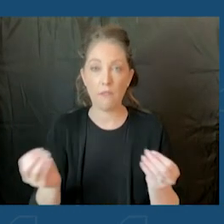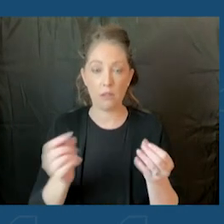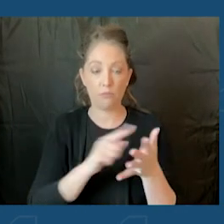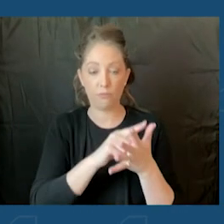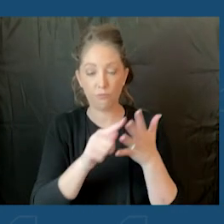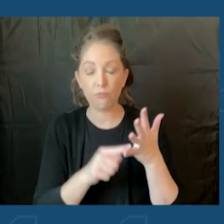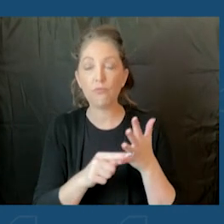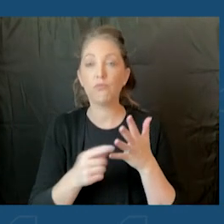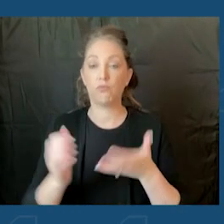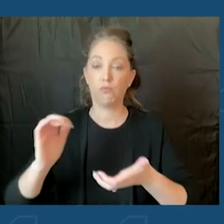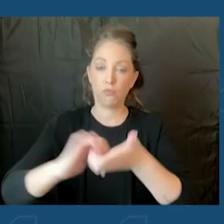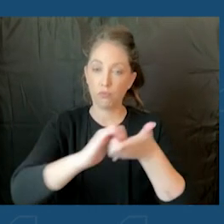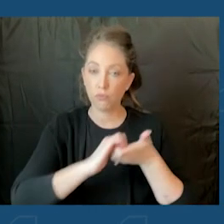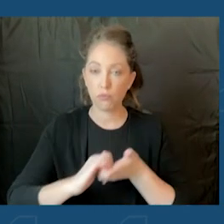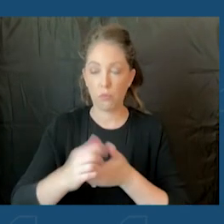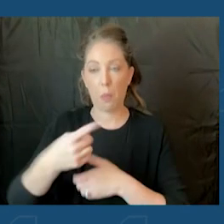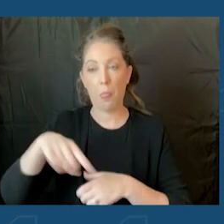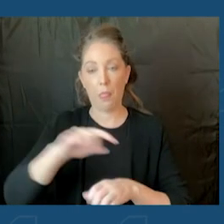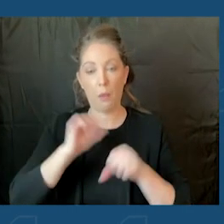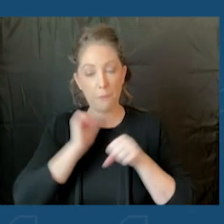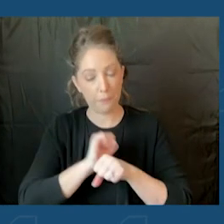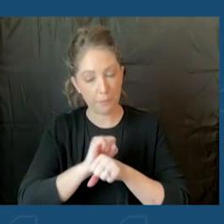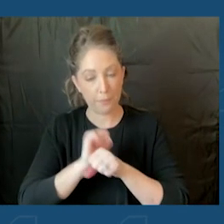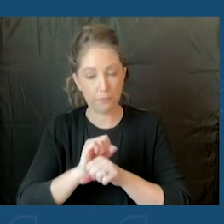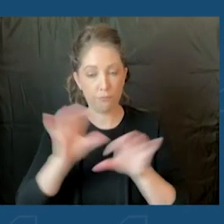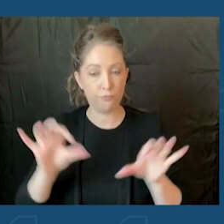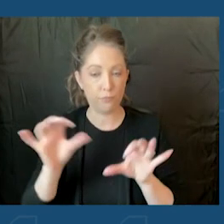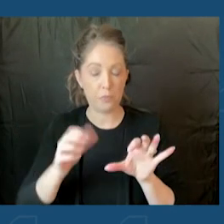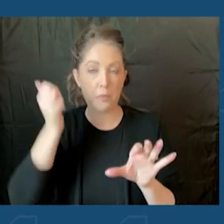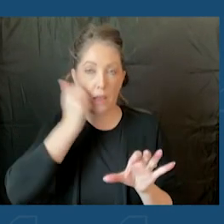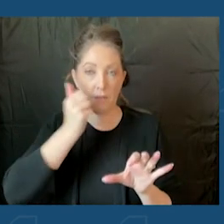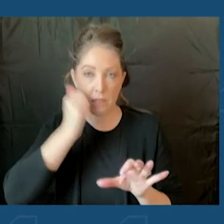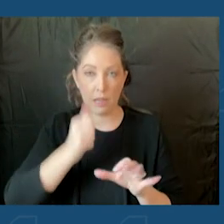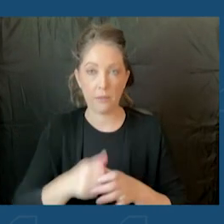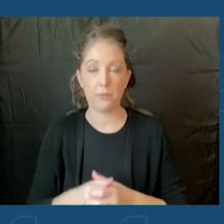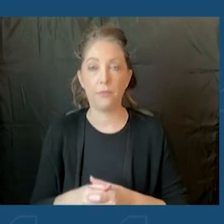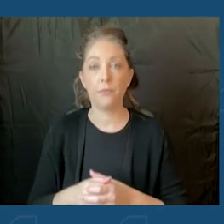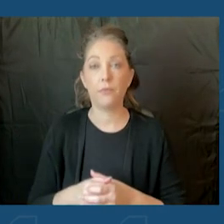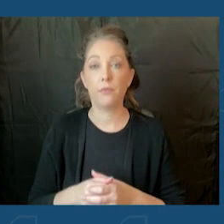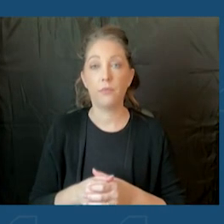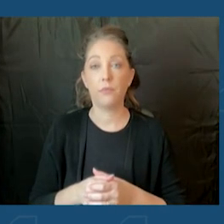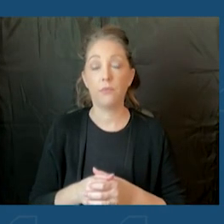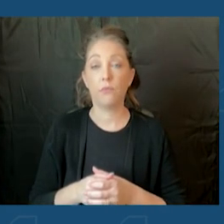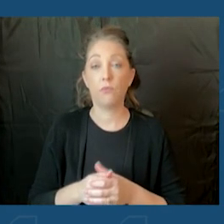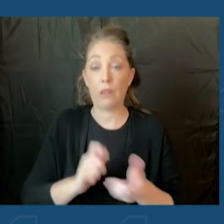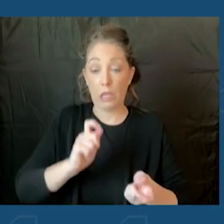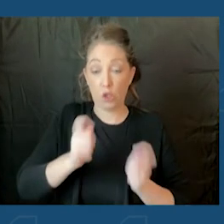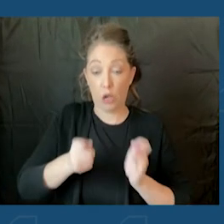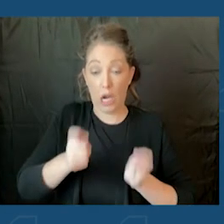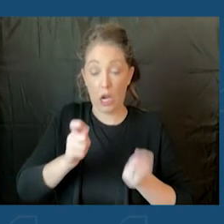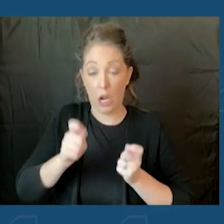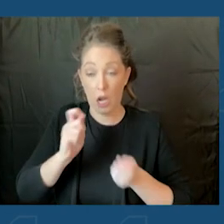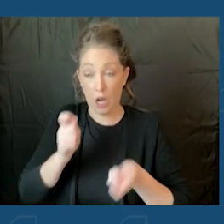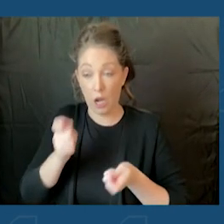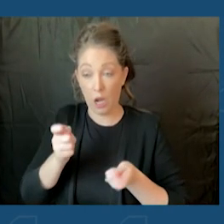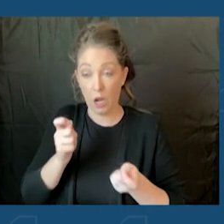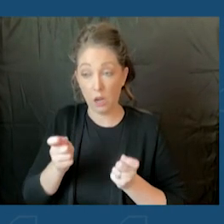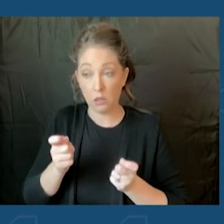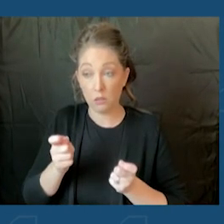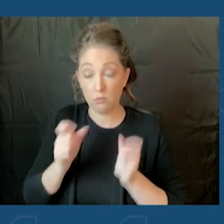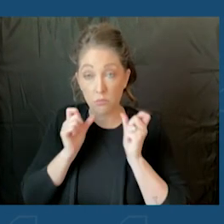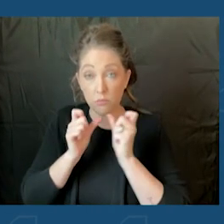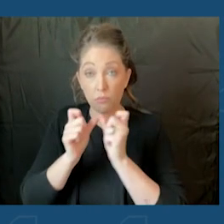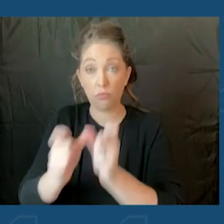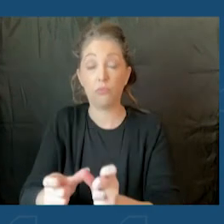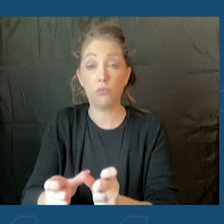carrying out these duties every single day. As additional changes come our way, we continue to work together to make